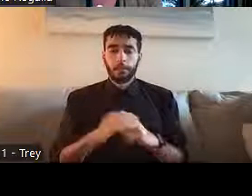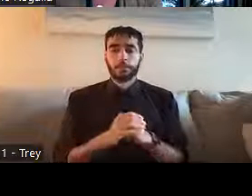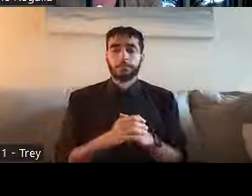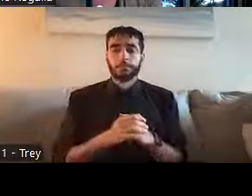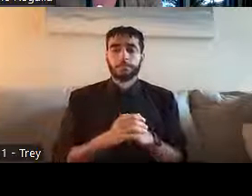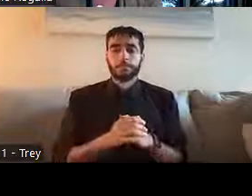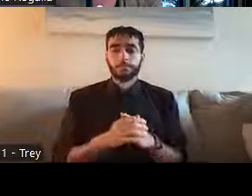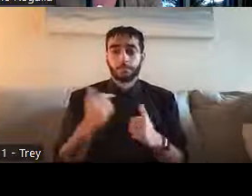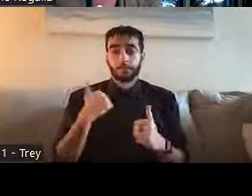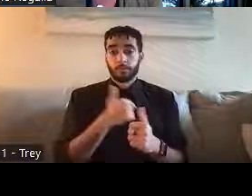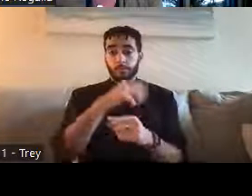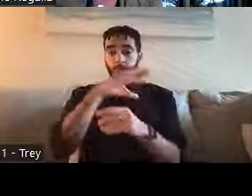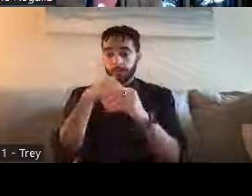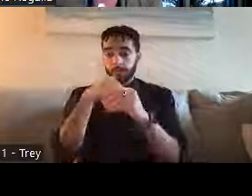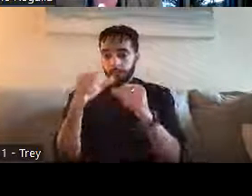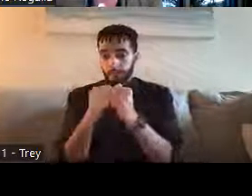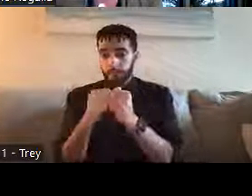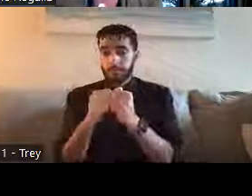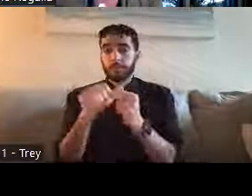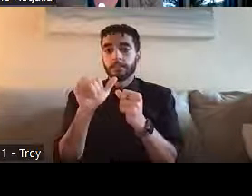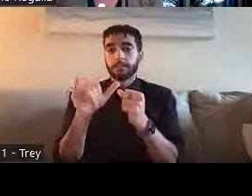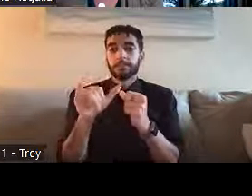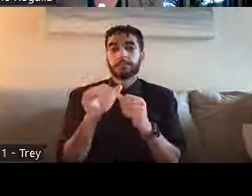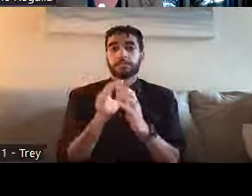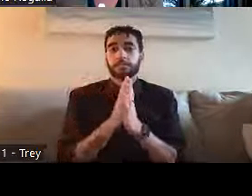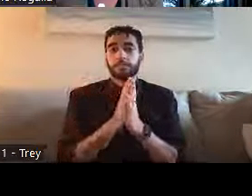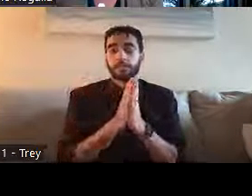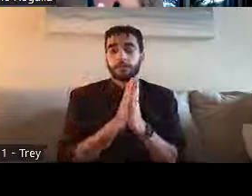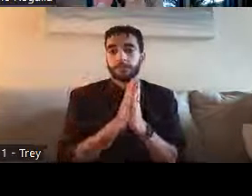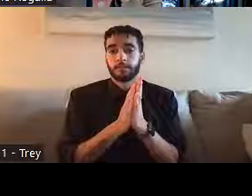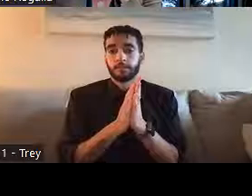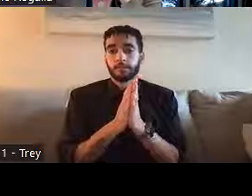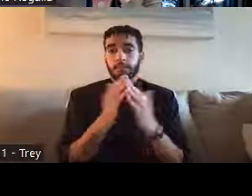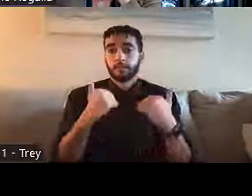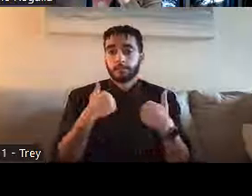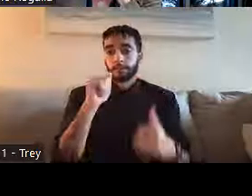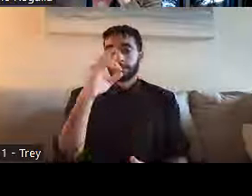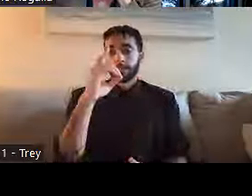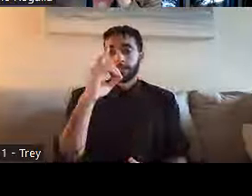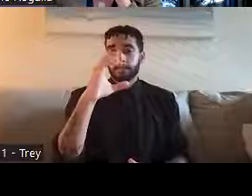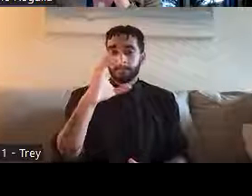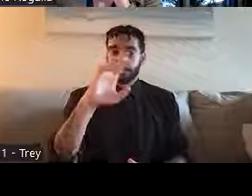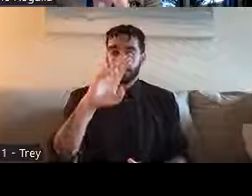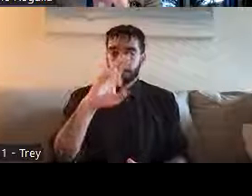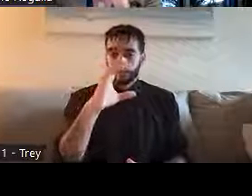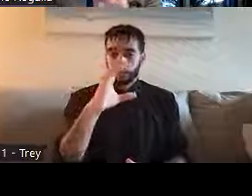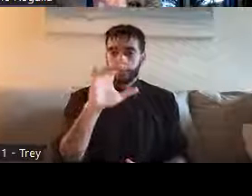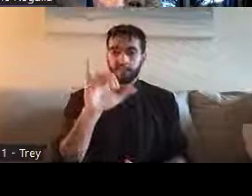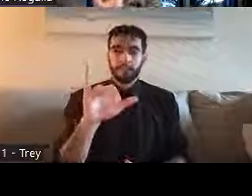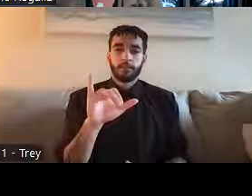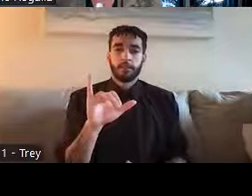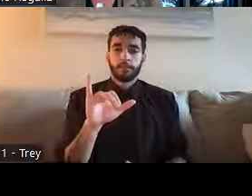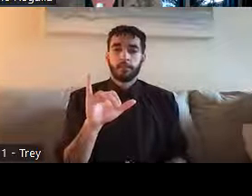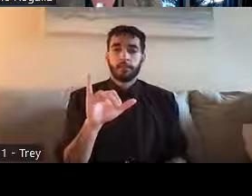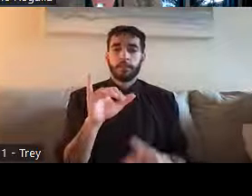currently participating is based on the ADCR model, and it conforms with emerging science and national standards of